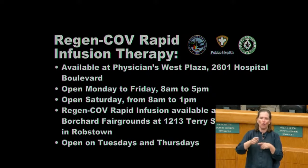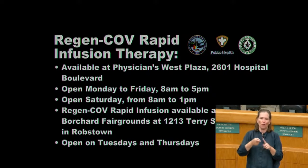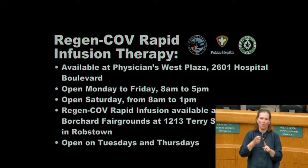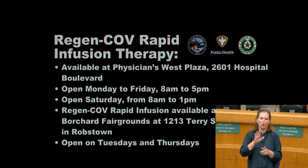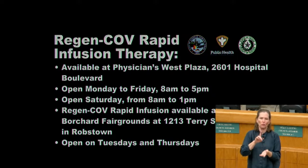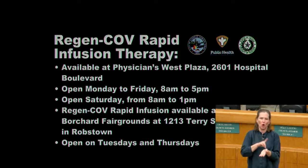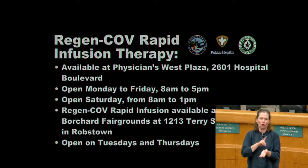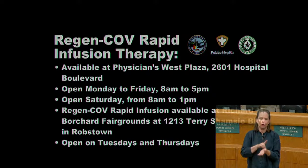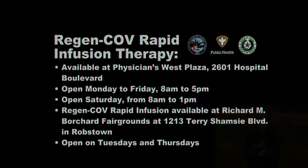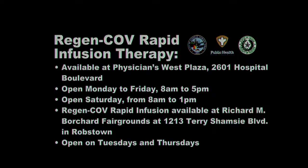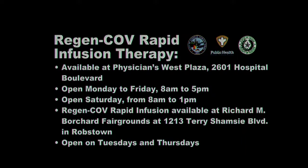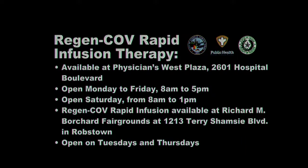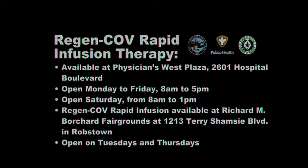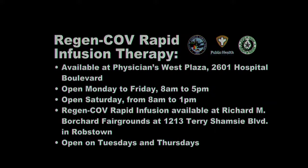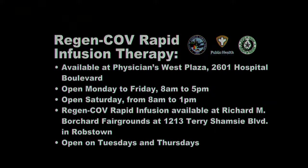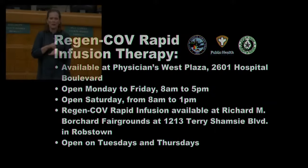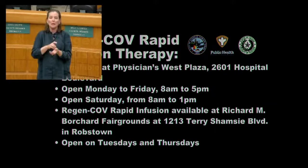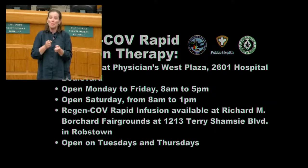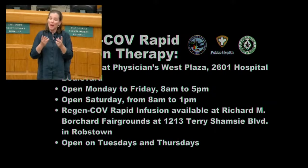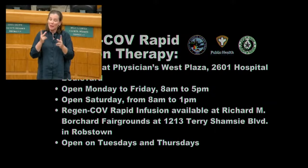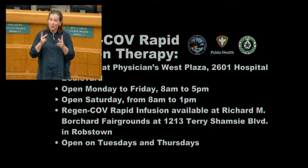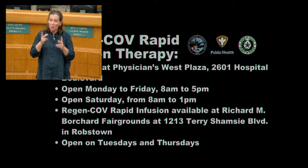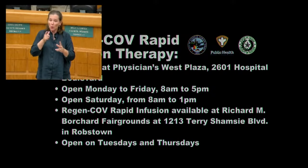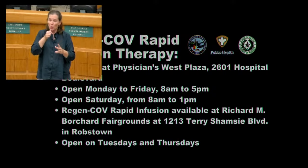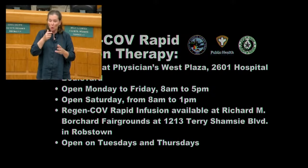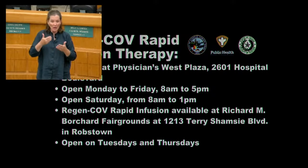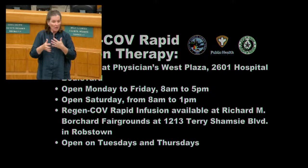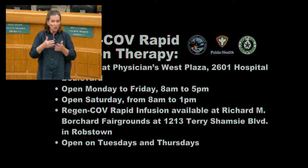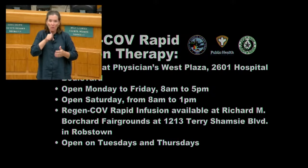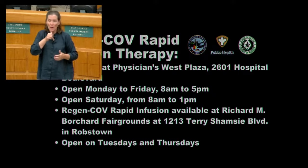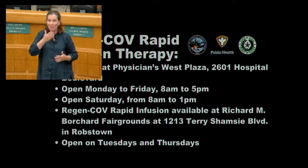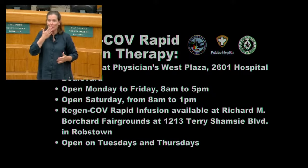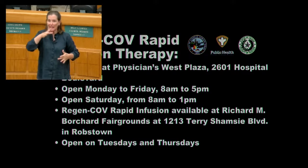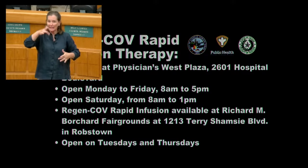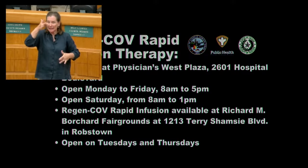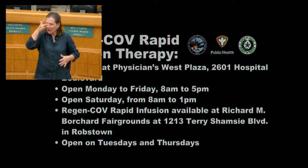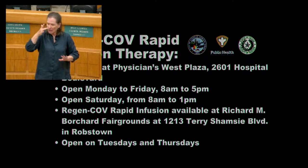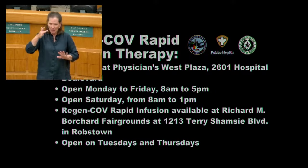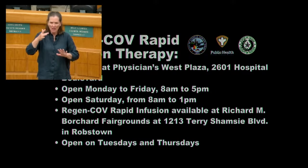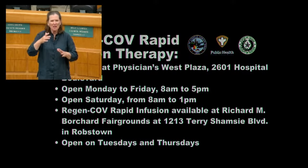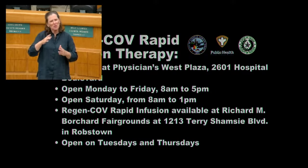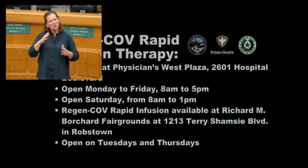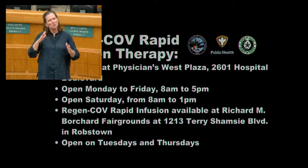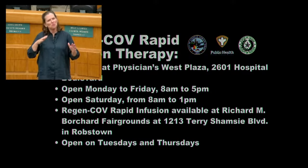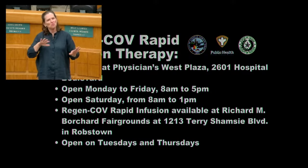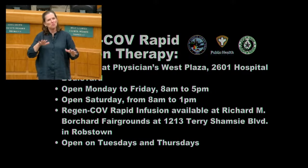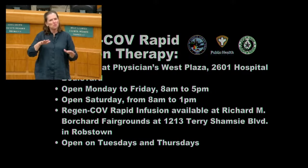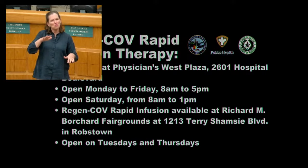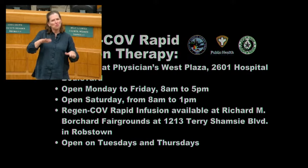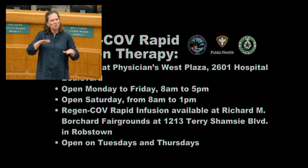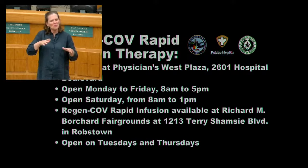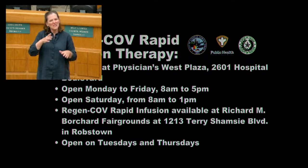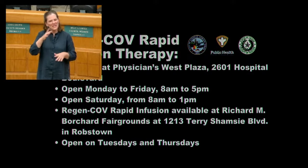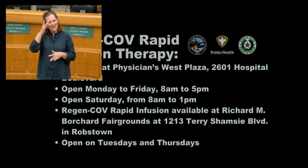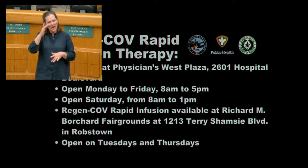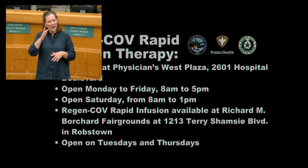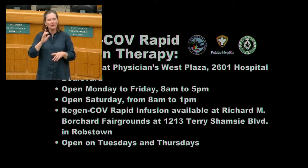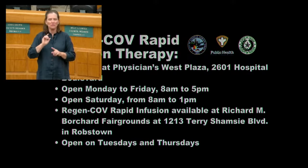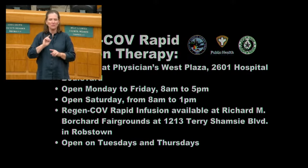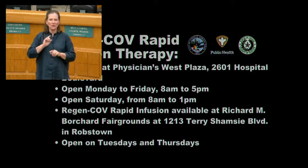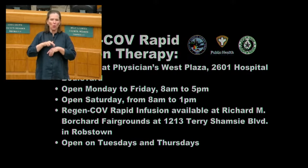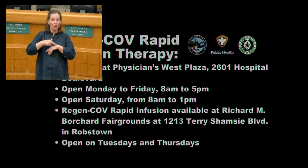representatives are also referring people with mild symptoms and COVID-positive tests to the State Rapid Infusion Center at the Richard M. Borchard Fairgrounds